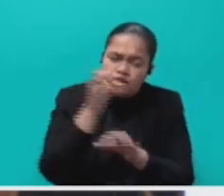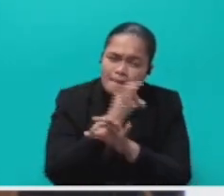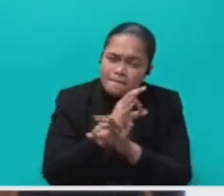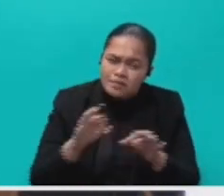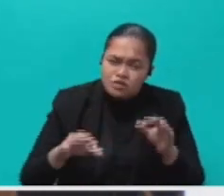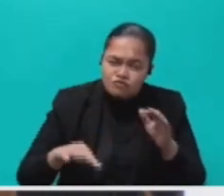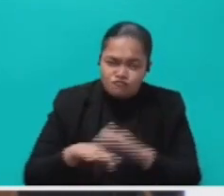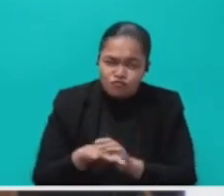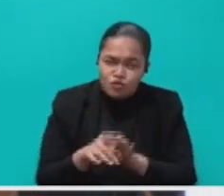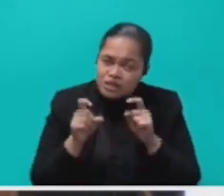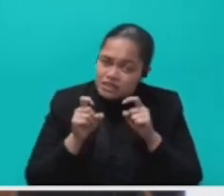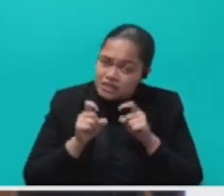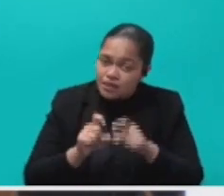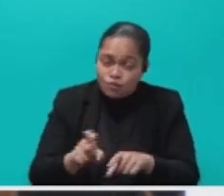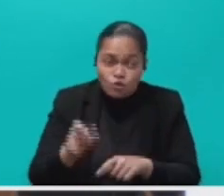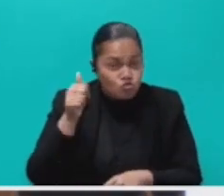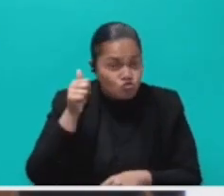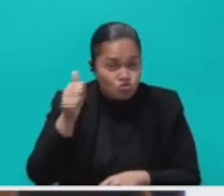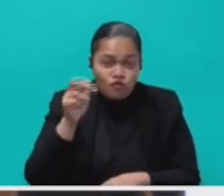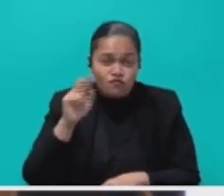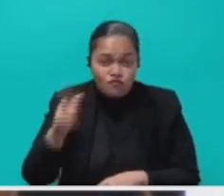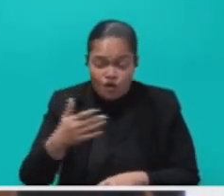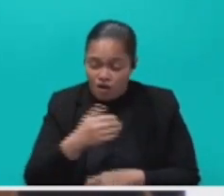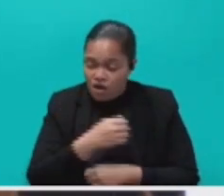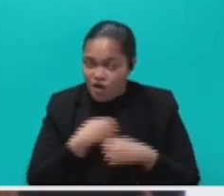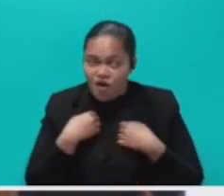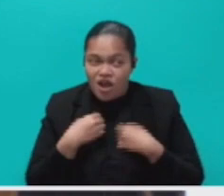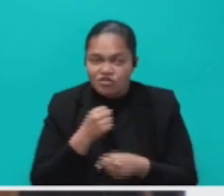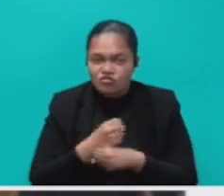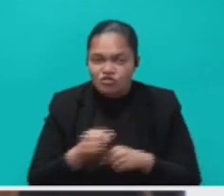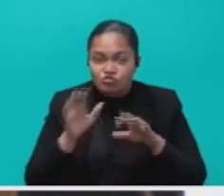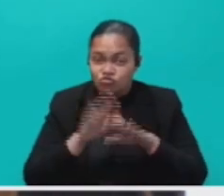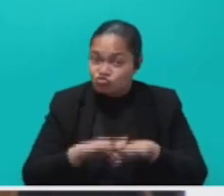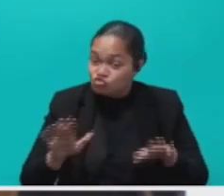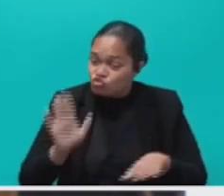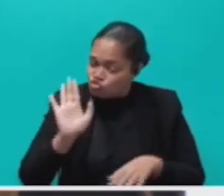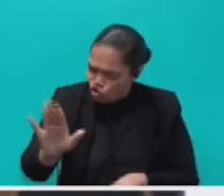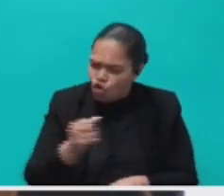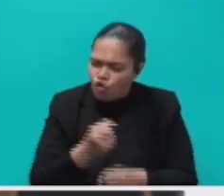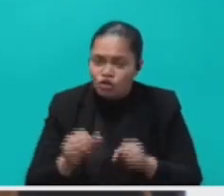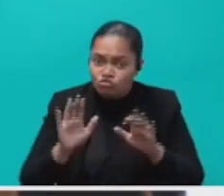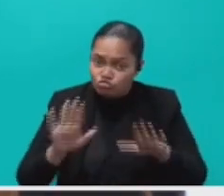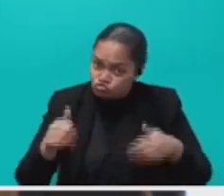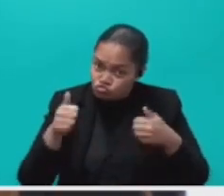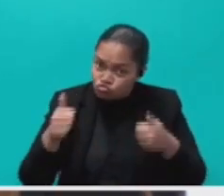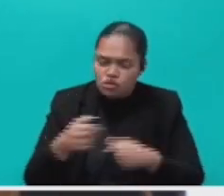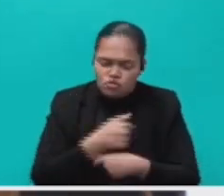stable, good for my grandchildren, good for your grandchildren, we have to be